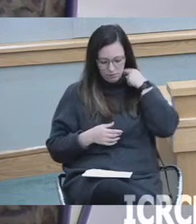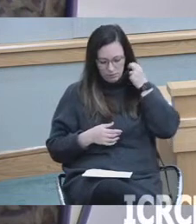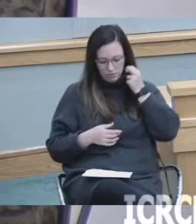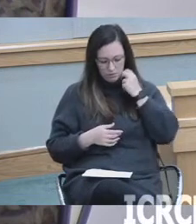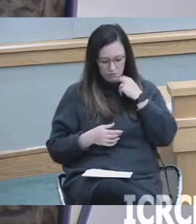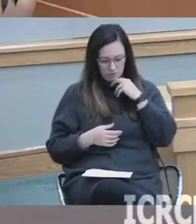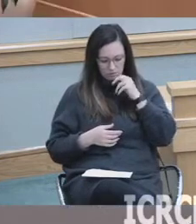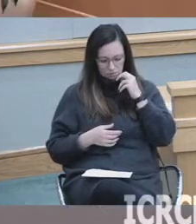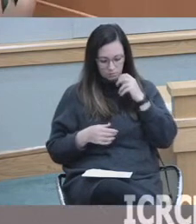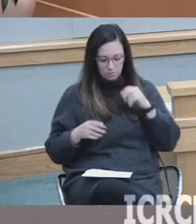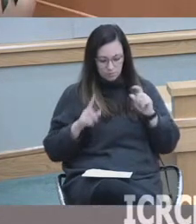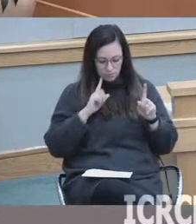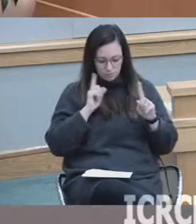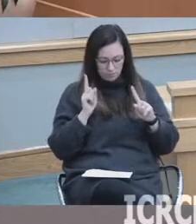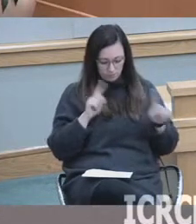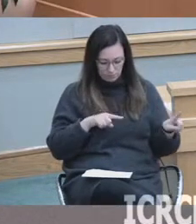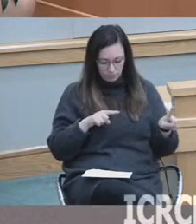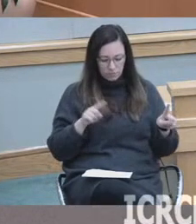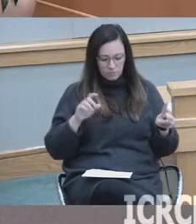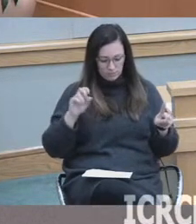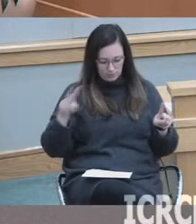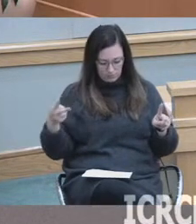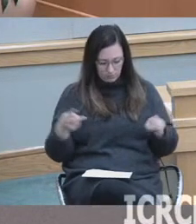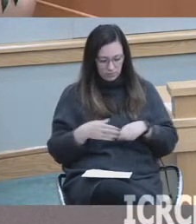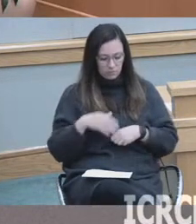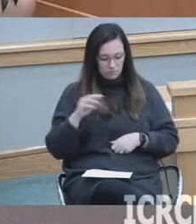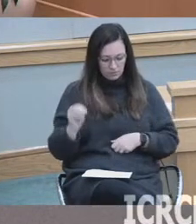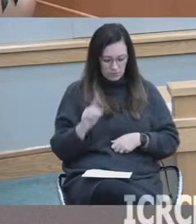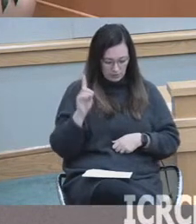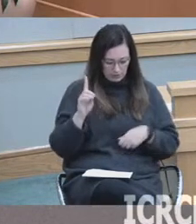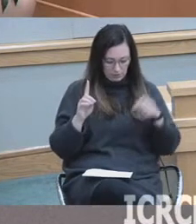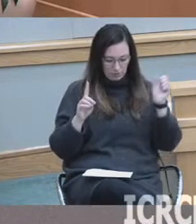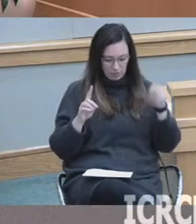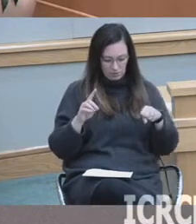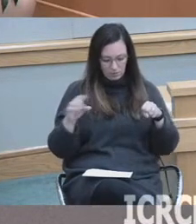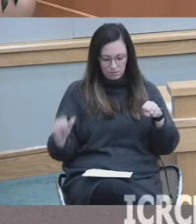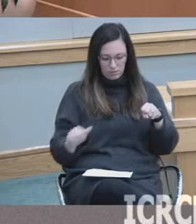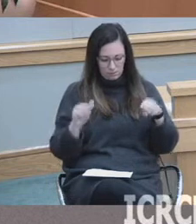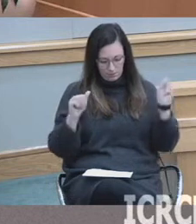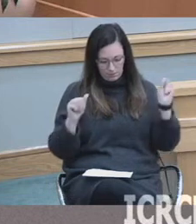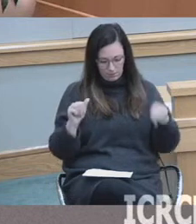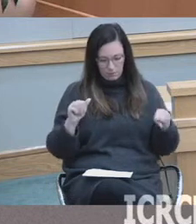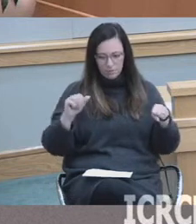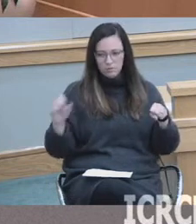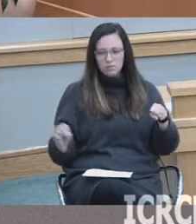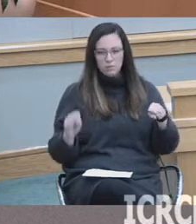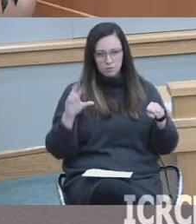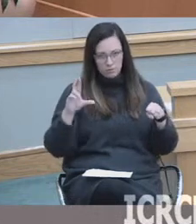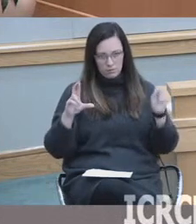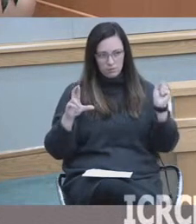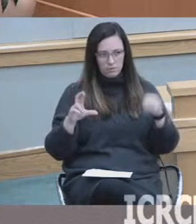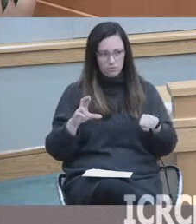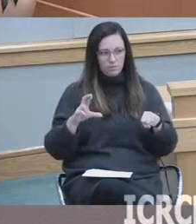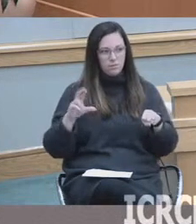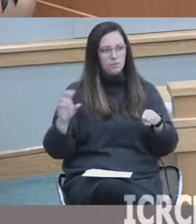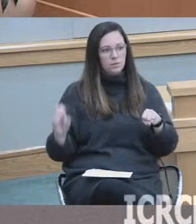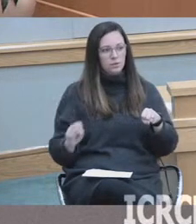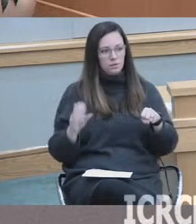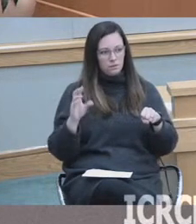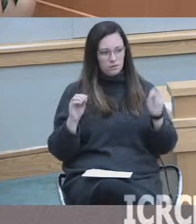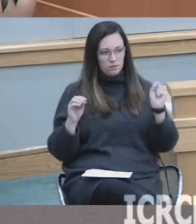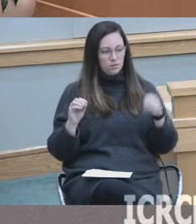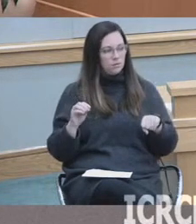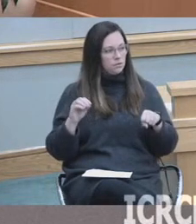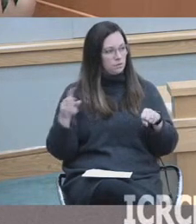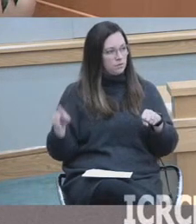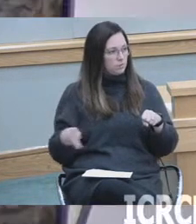So moved. Second. Ms. McDaniel. Yes. Mr. Albrecht. Yes. Ms. Smiley Robertson. Yes. Mr. Sextro.